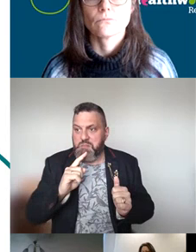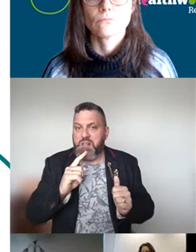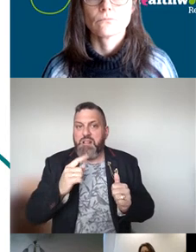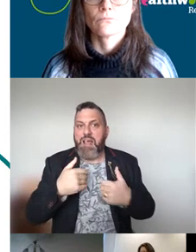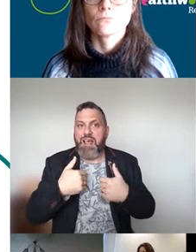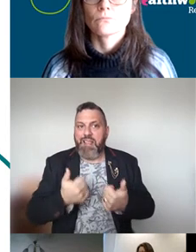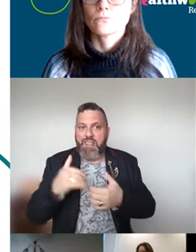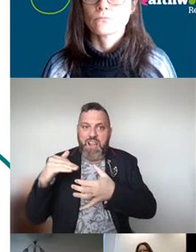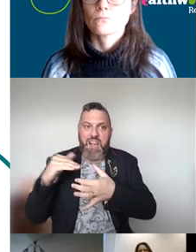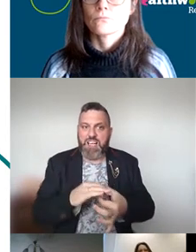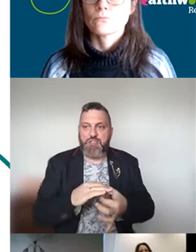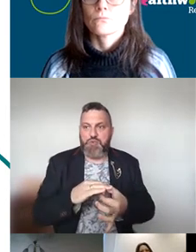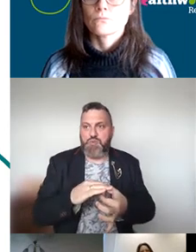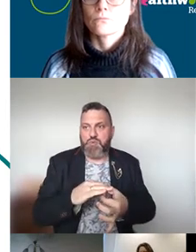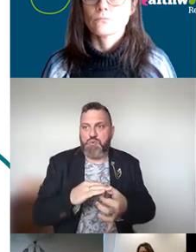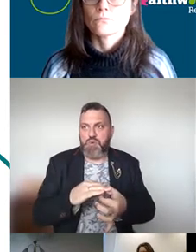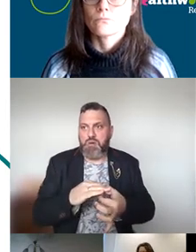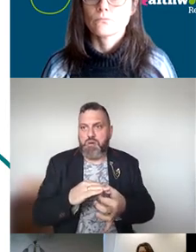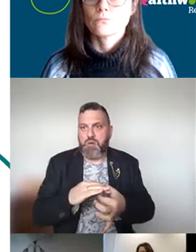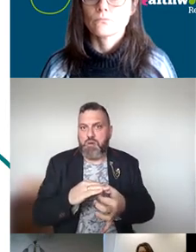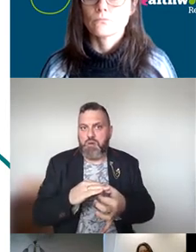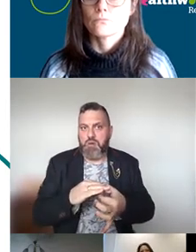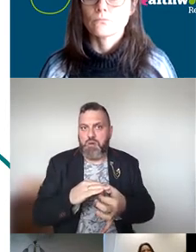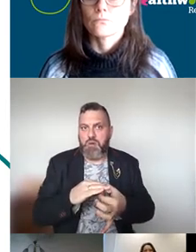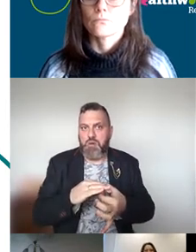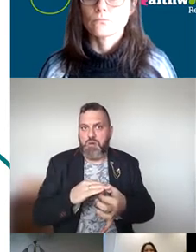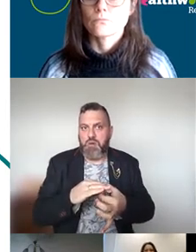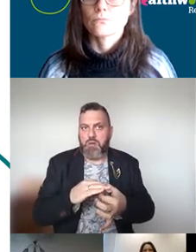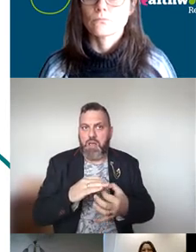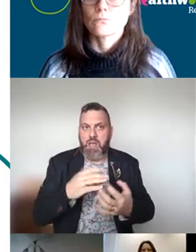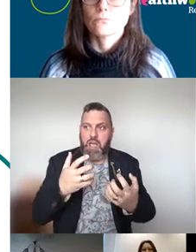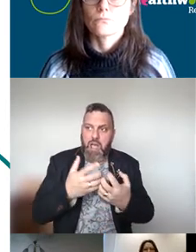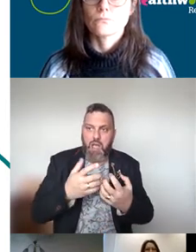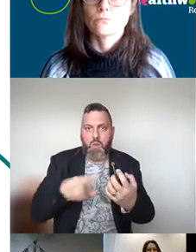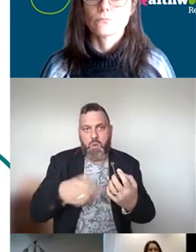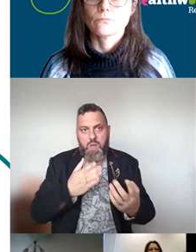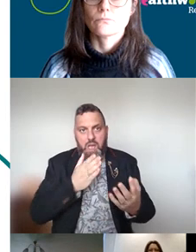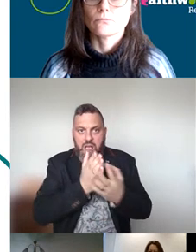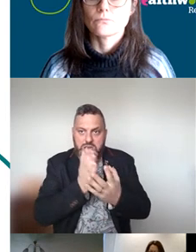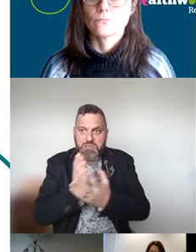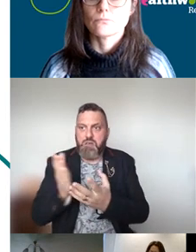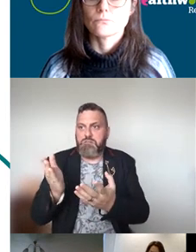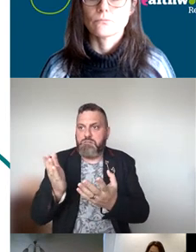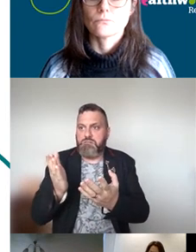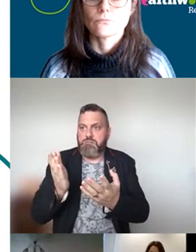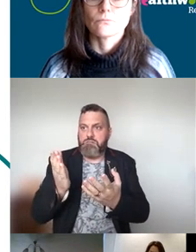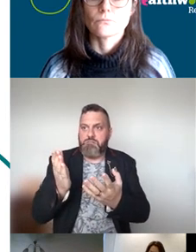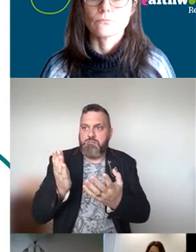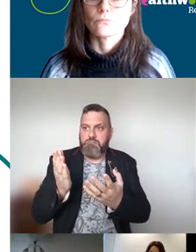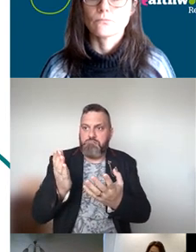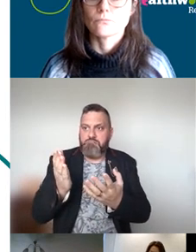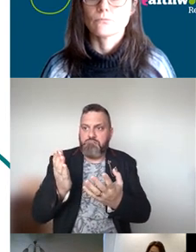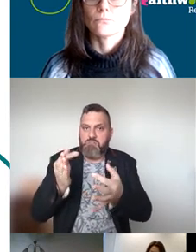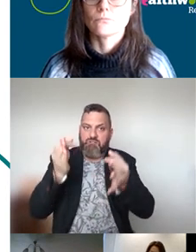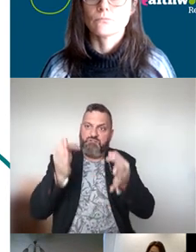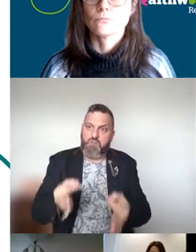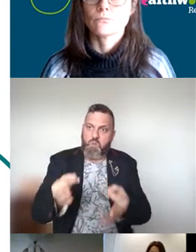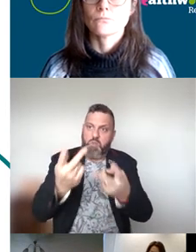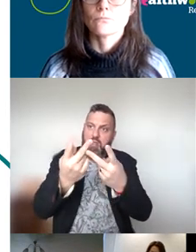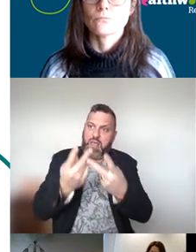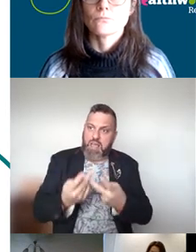directly related to the way in which people access and use formal care and healthcare